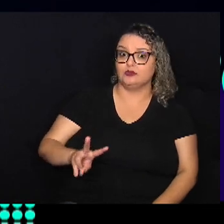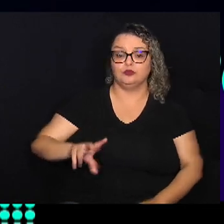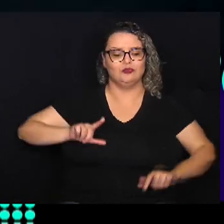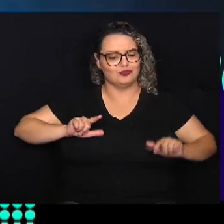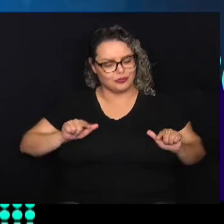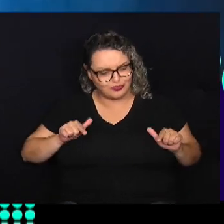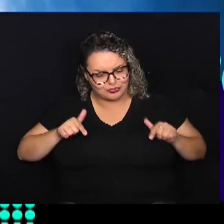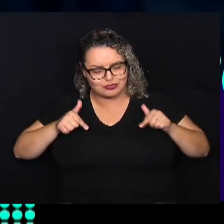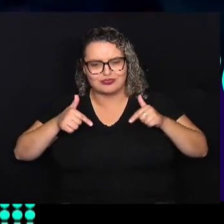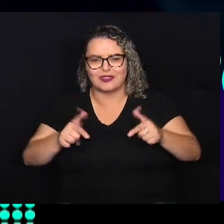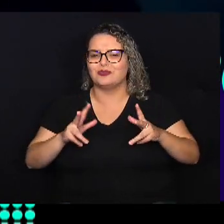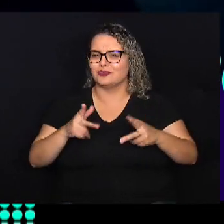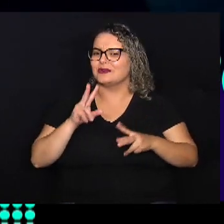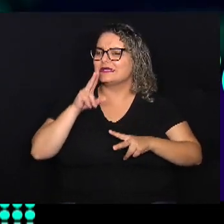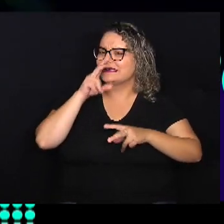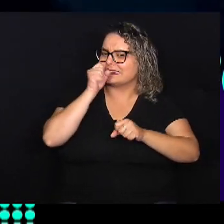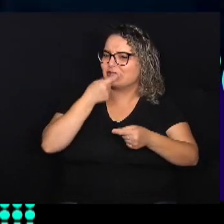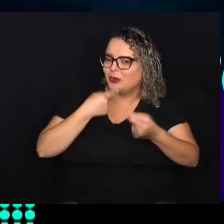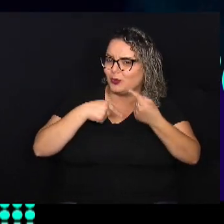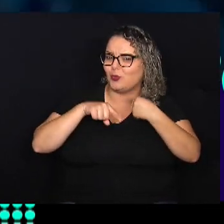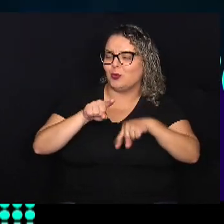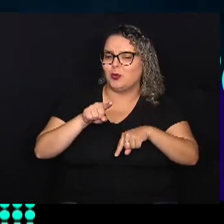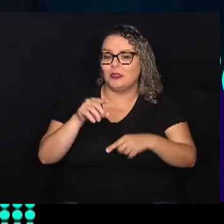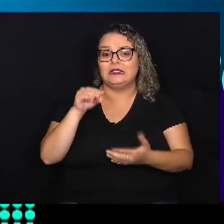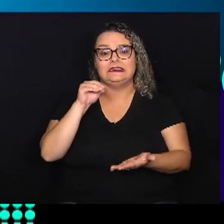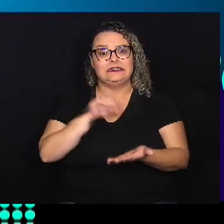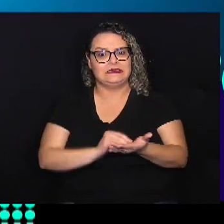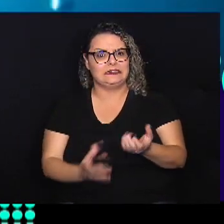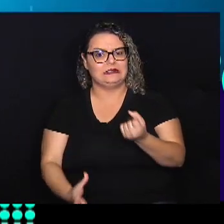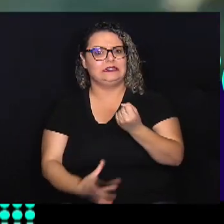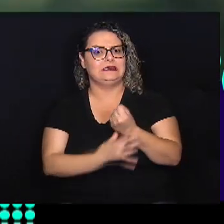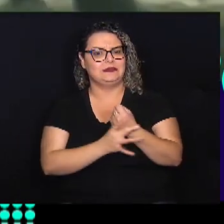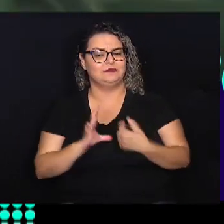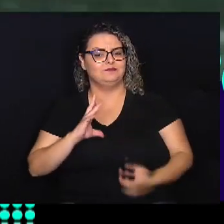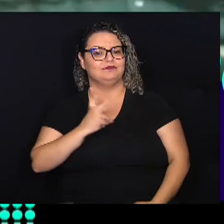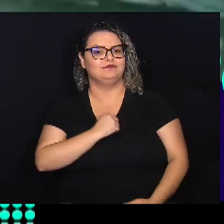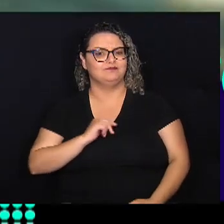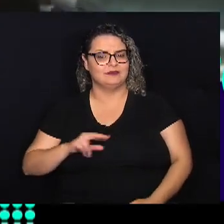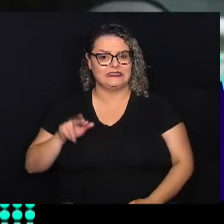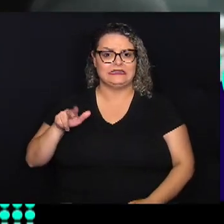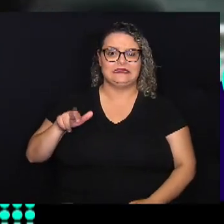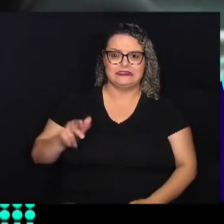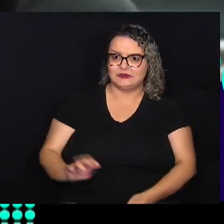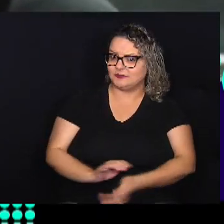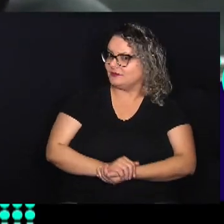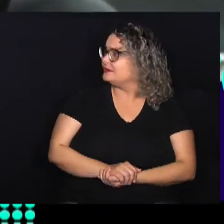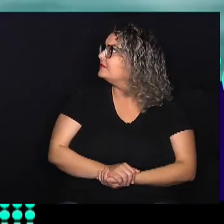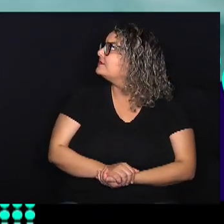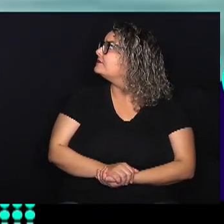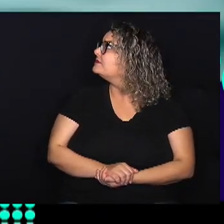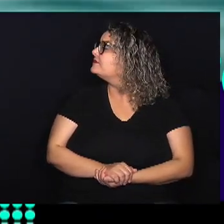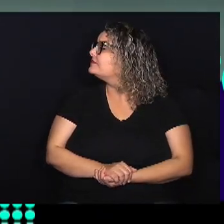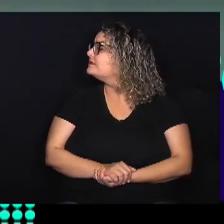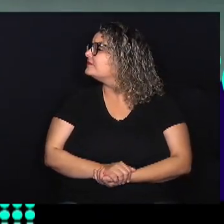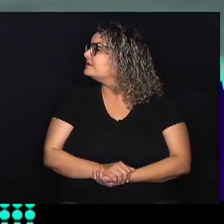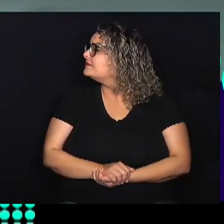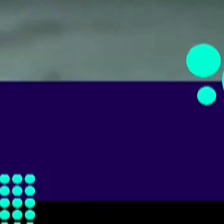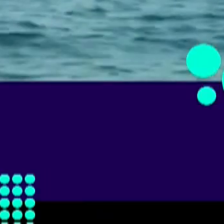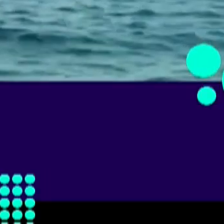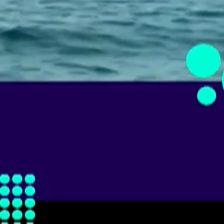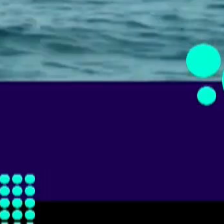as forças para superar suas inseguranças e salvar a irmã. When you're up, call for